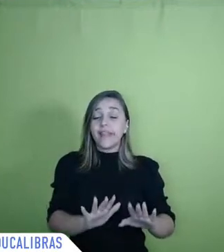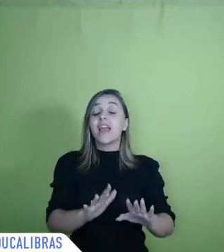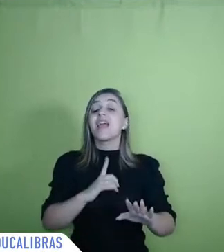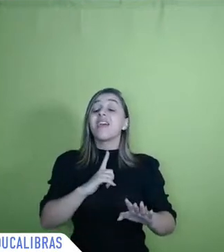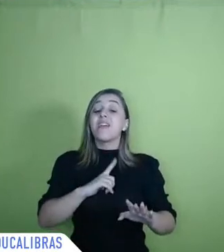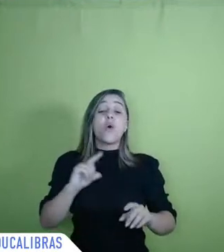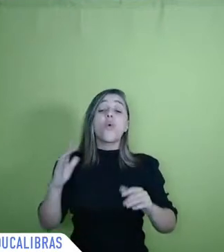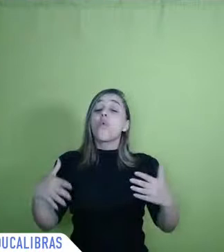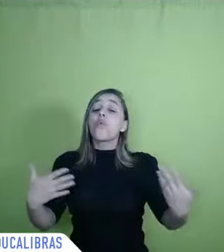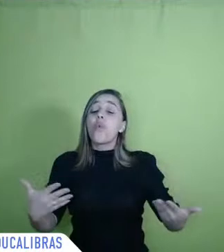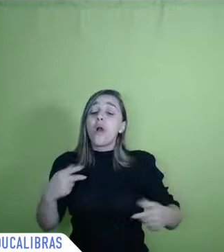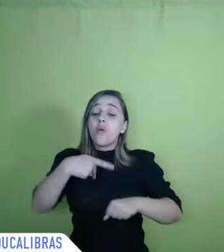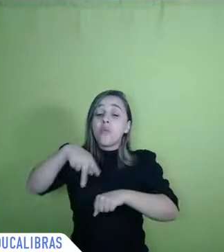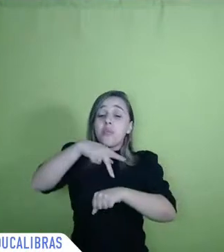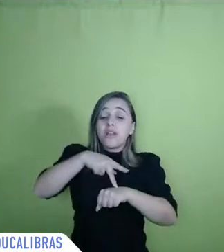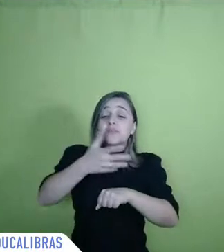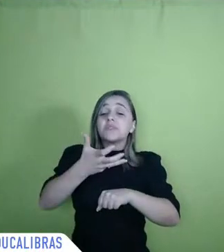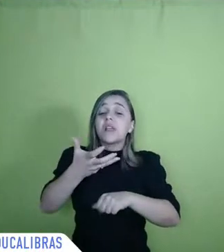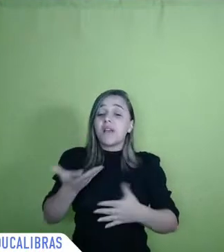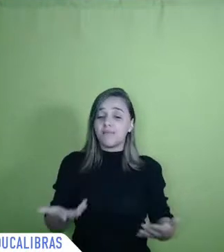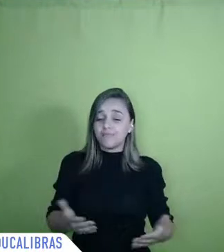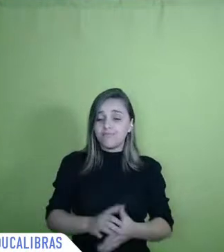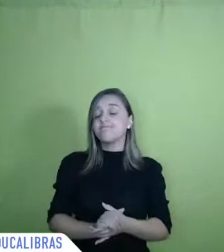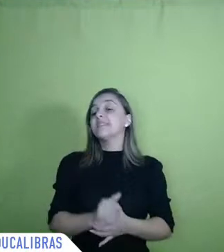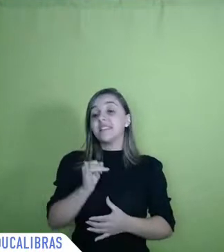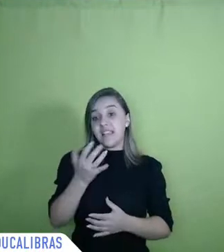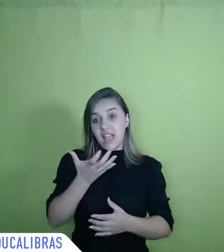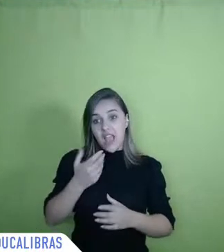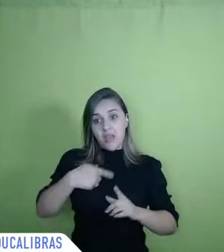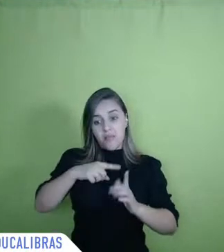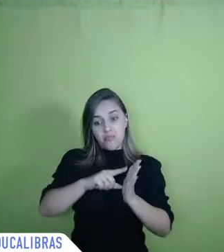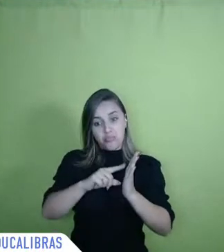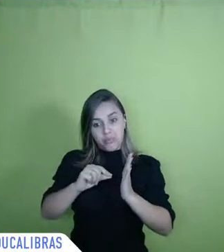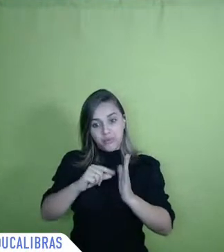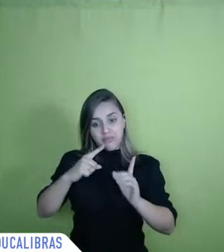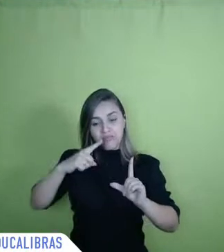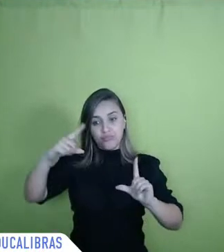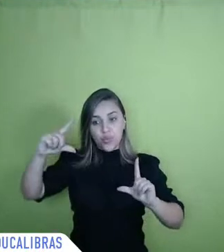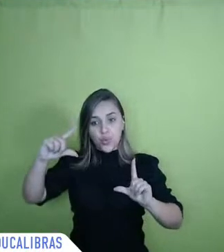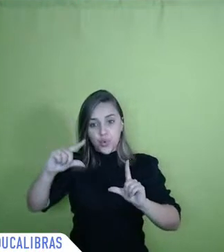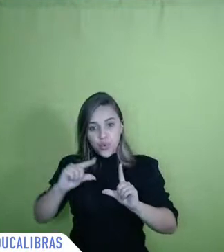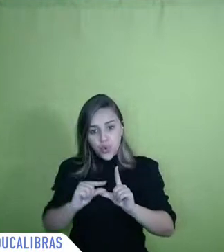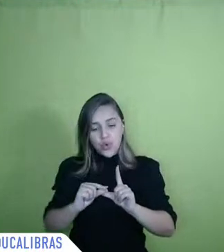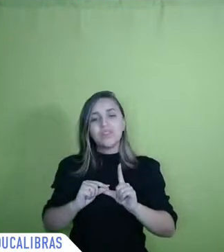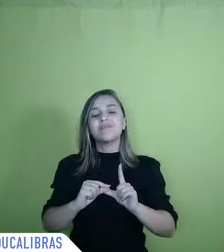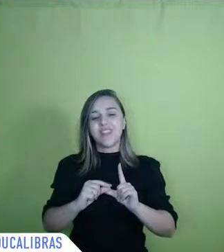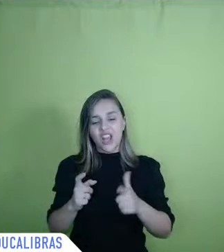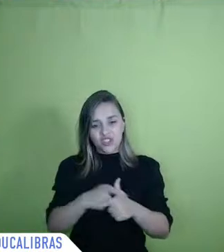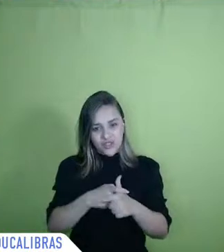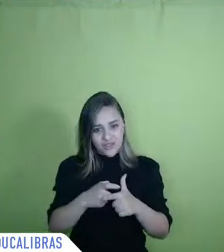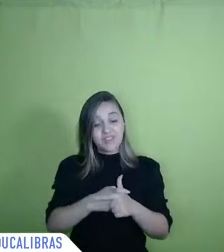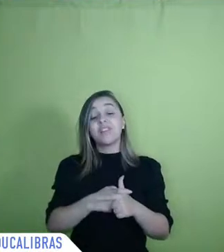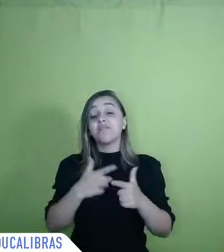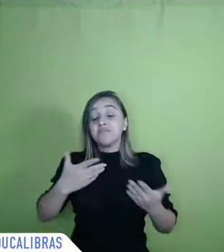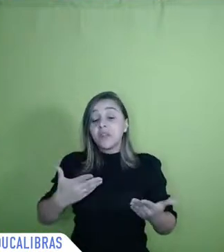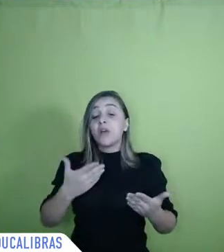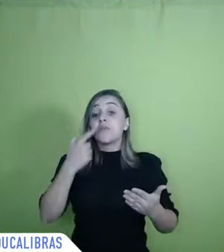from any other debate on another aspect. If we reduce the GDP debt, we